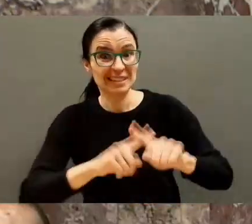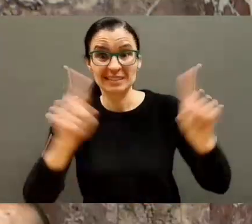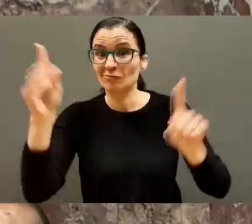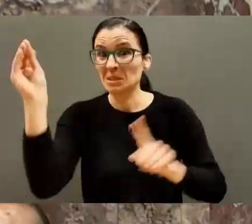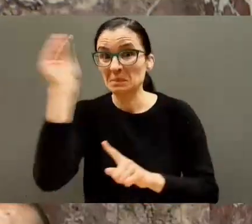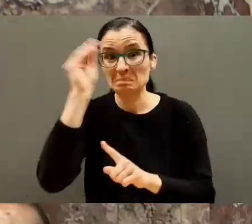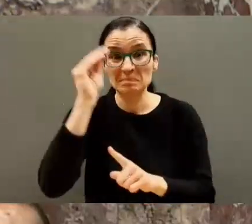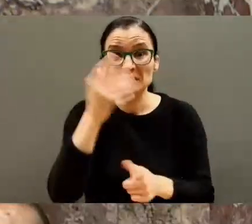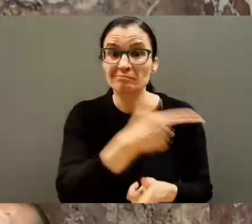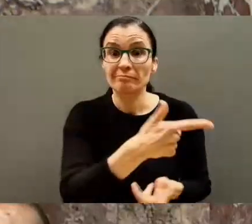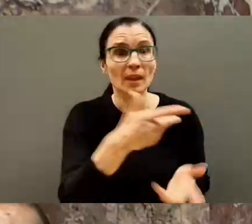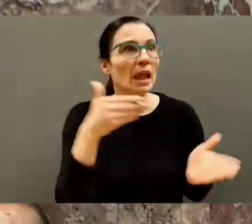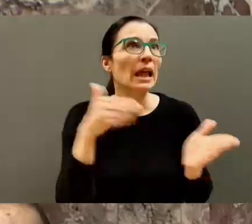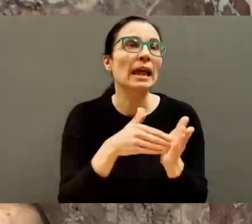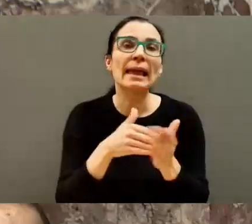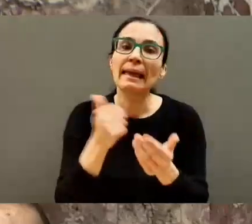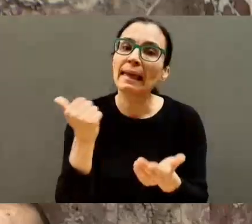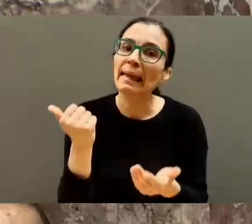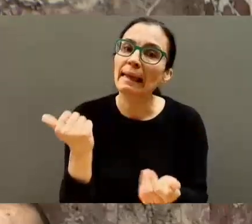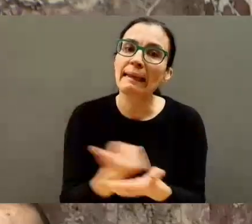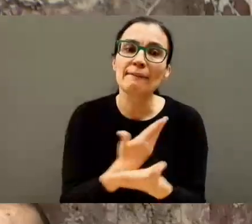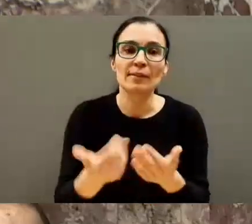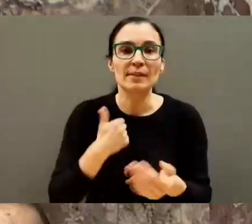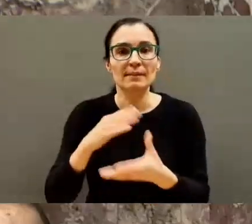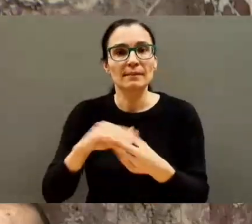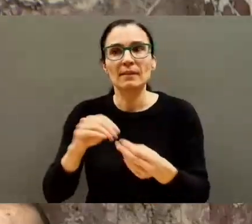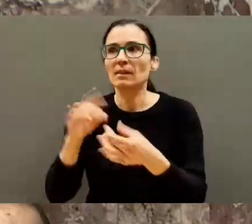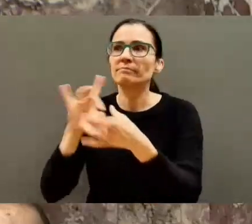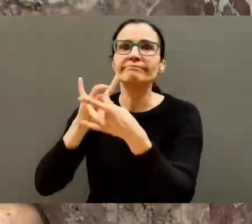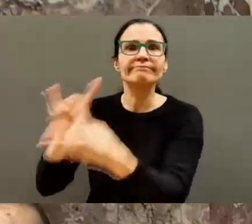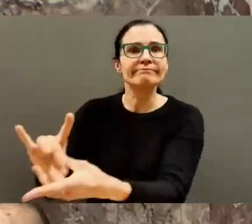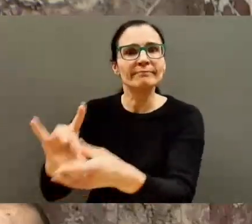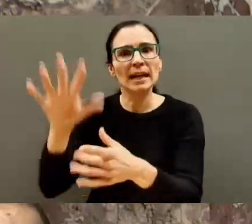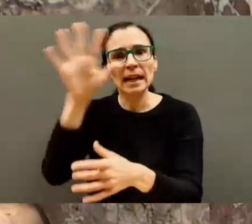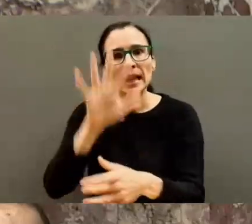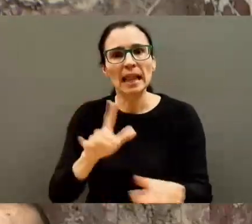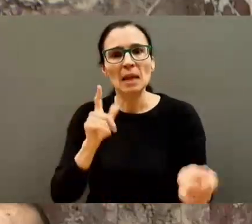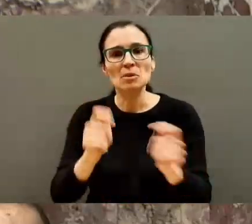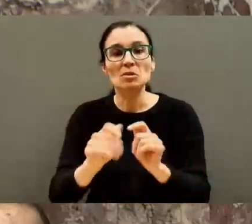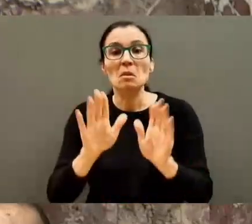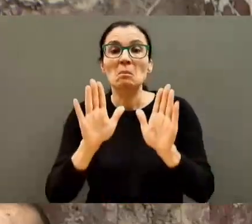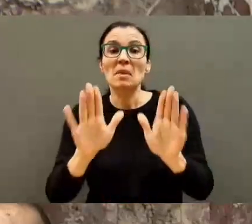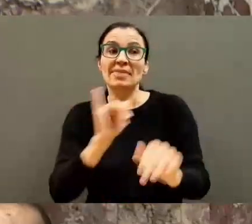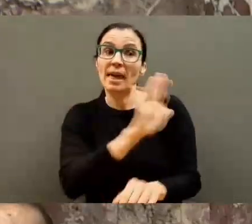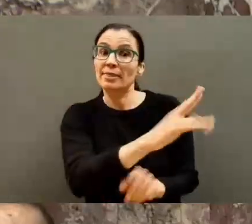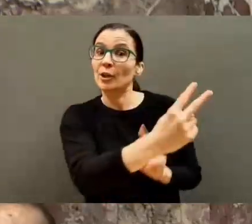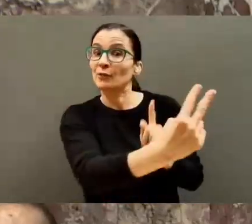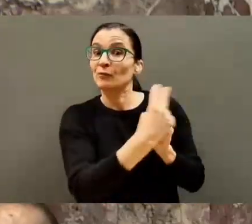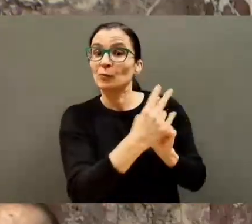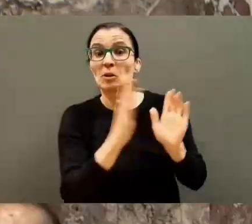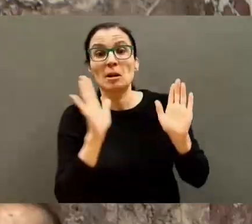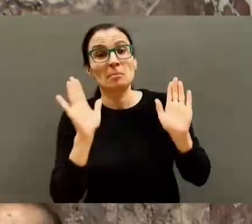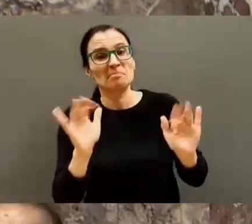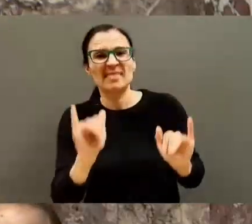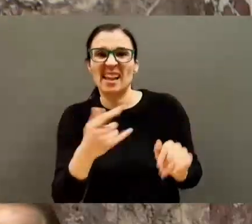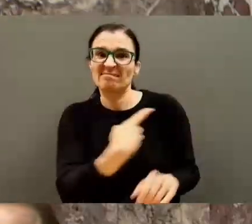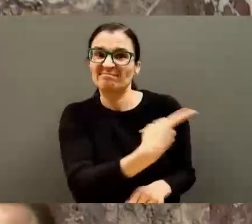climate change. That's not our view. That's a difference between us and them, and we believe those measures also build our economy.